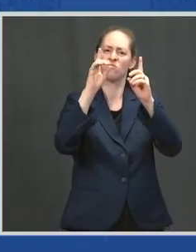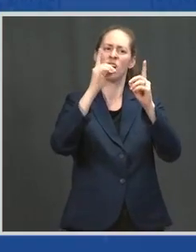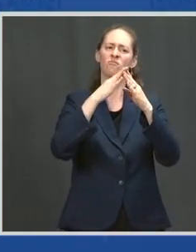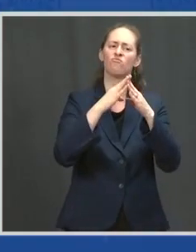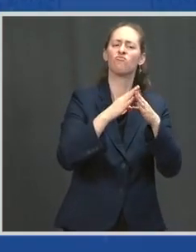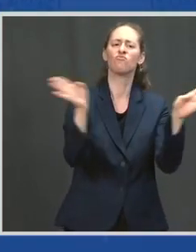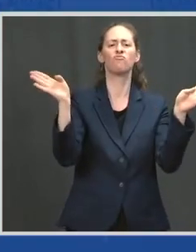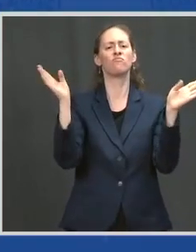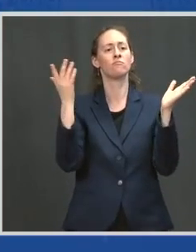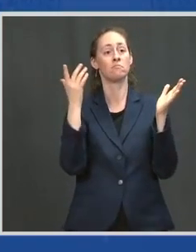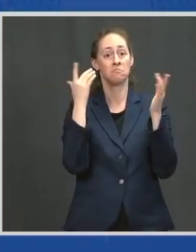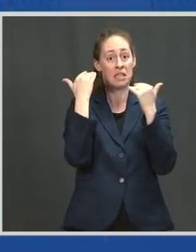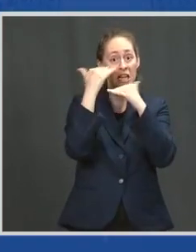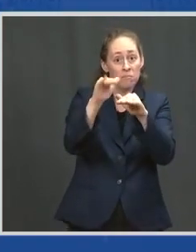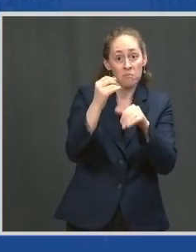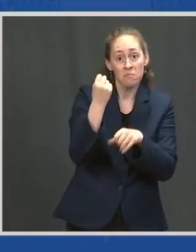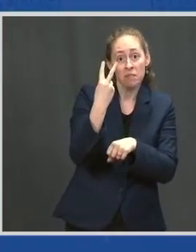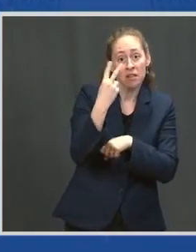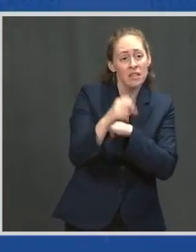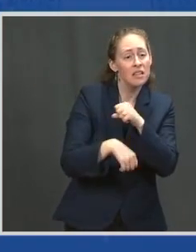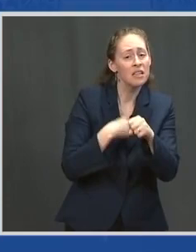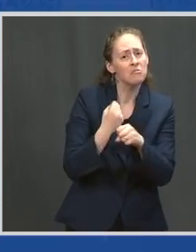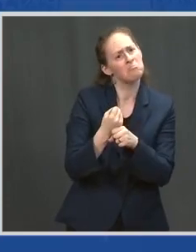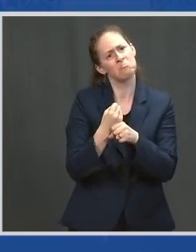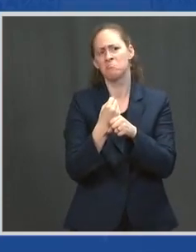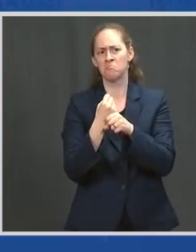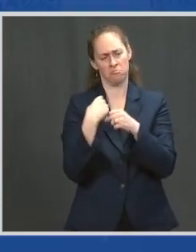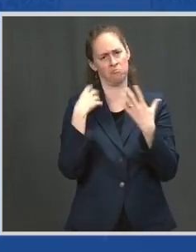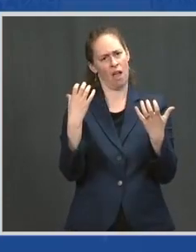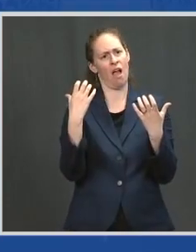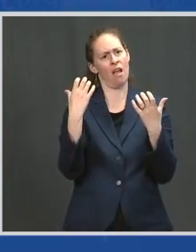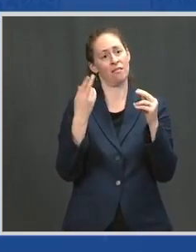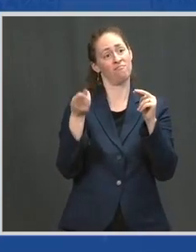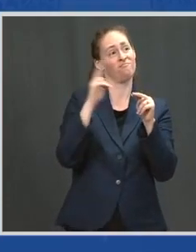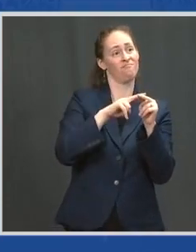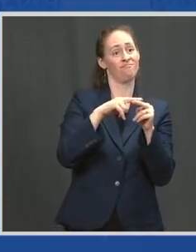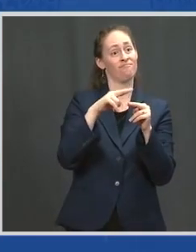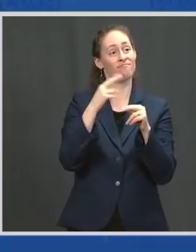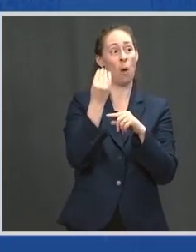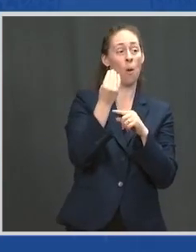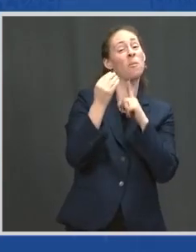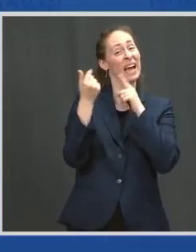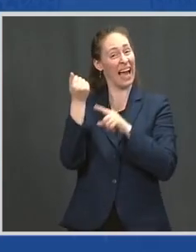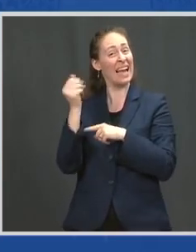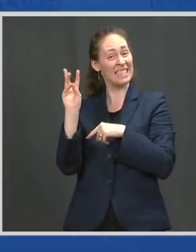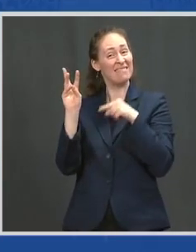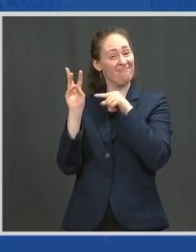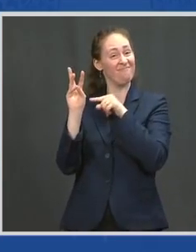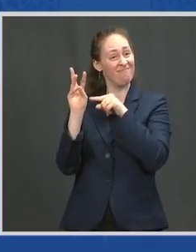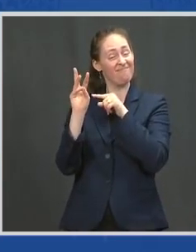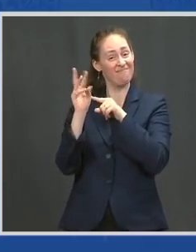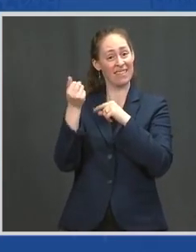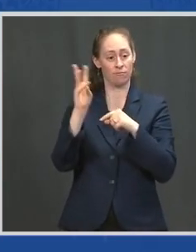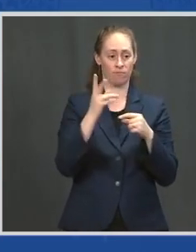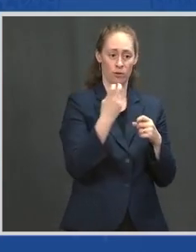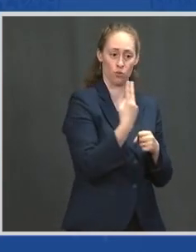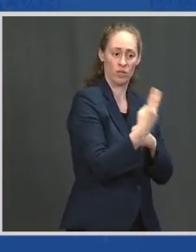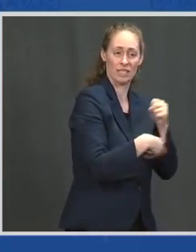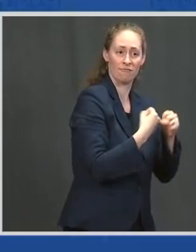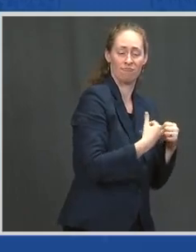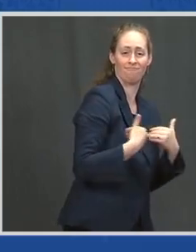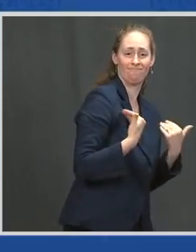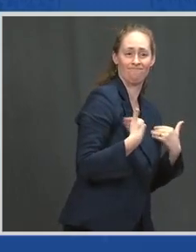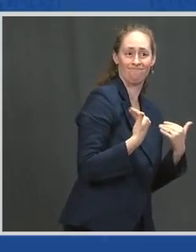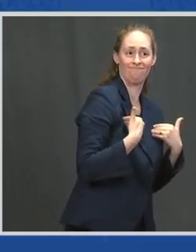It would be those 14 years, 16 years I'm talking about. 2 to start and 2 at the other end. And as